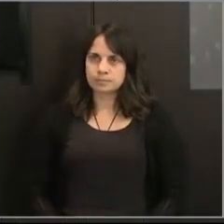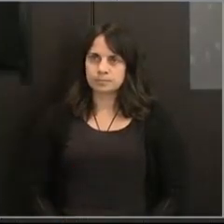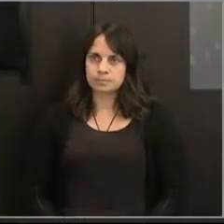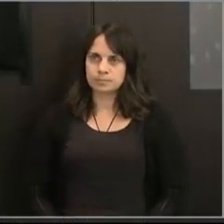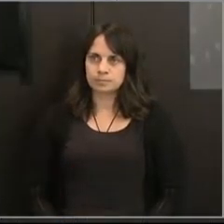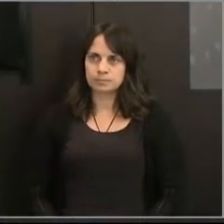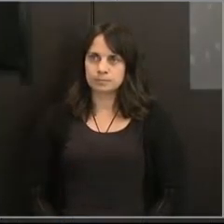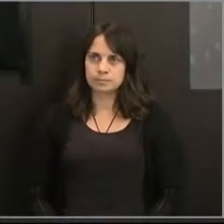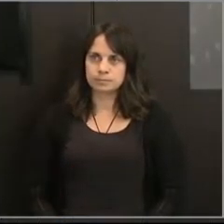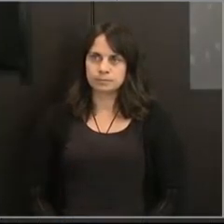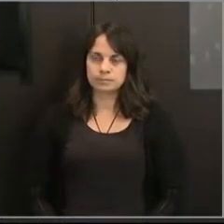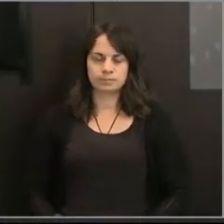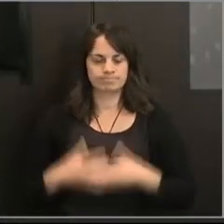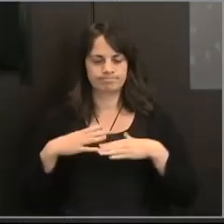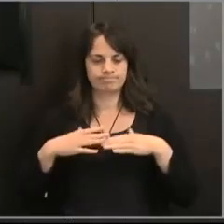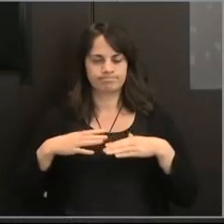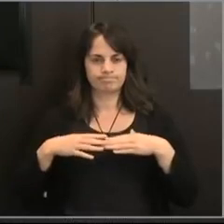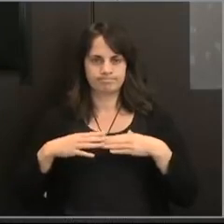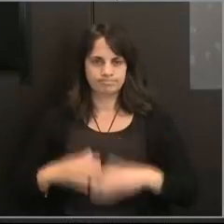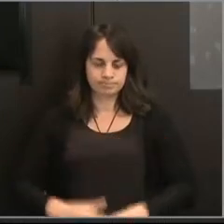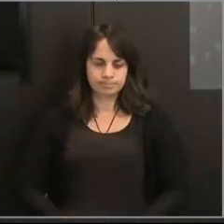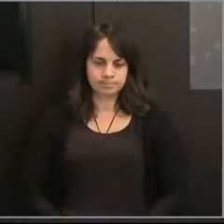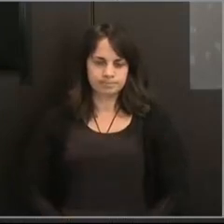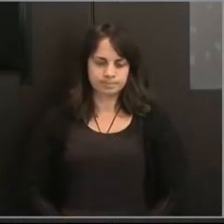Colleagues? No questions from me, thank you. Colleagues?